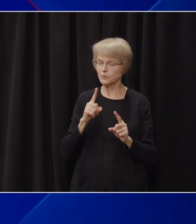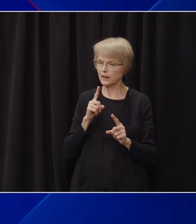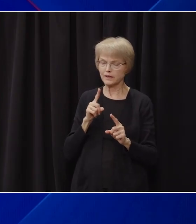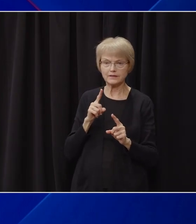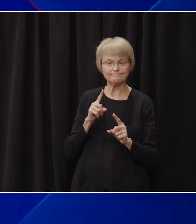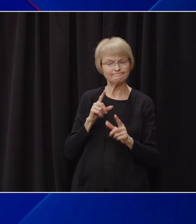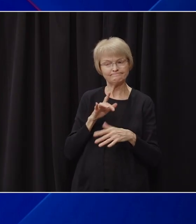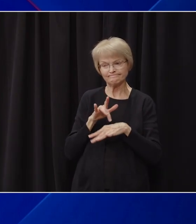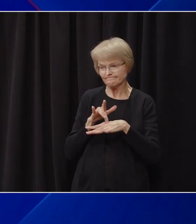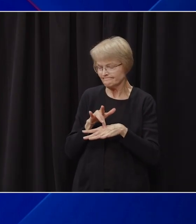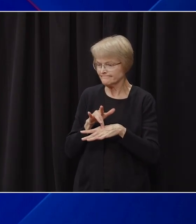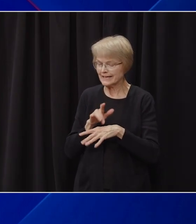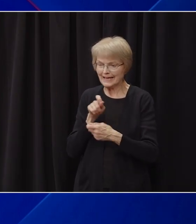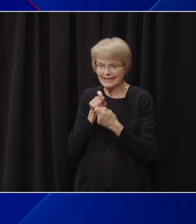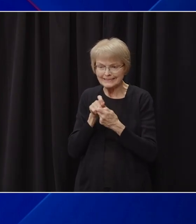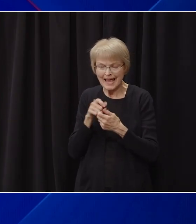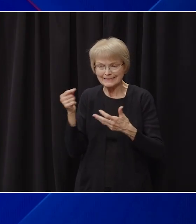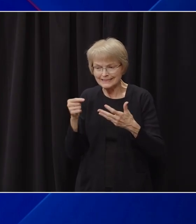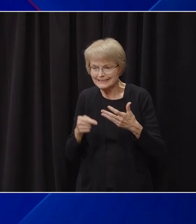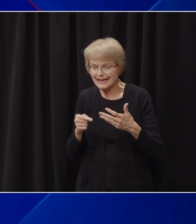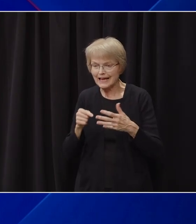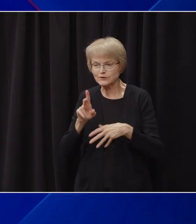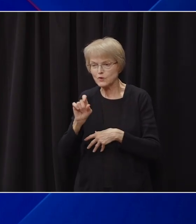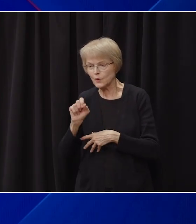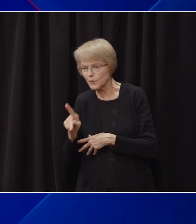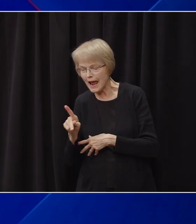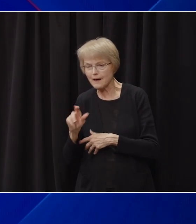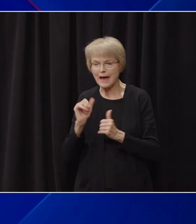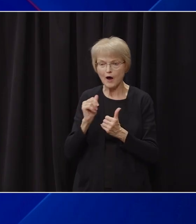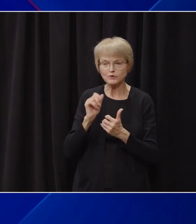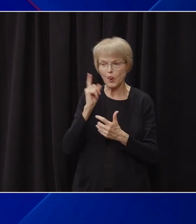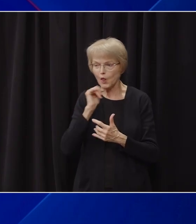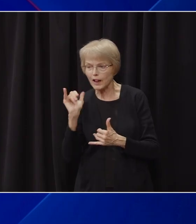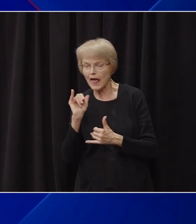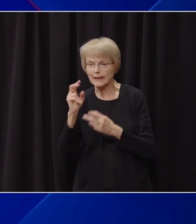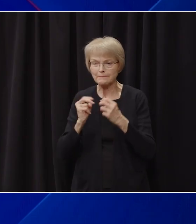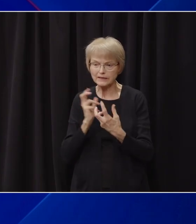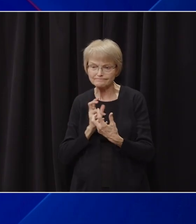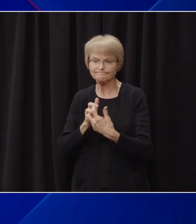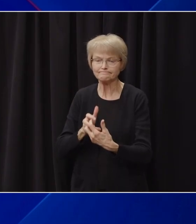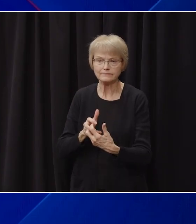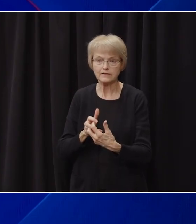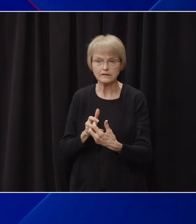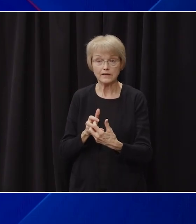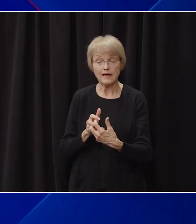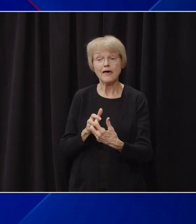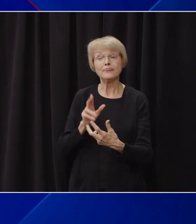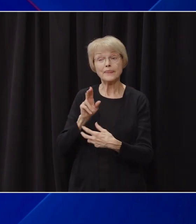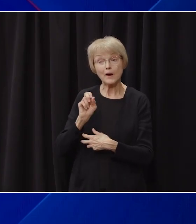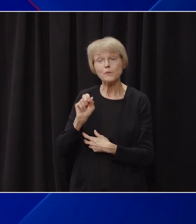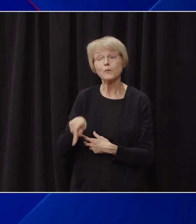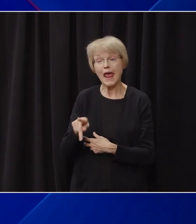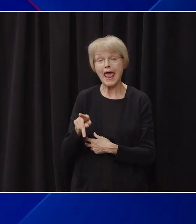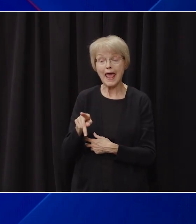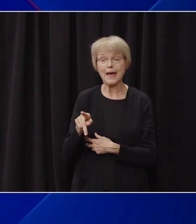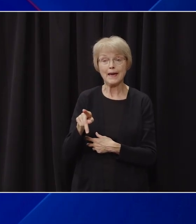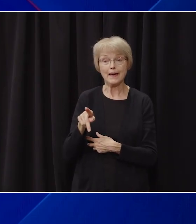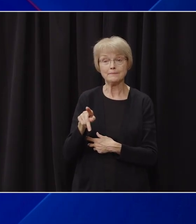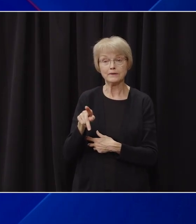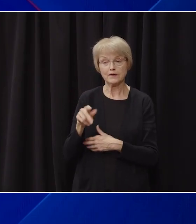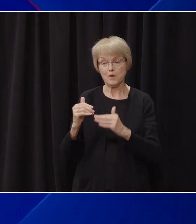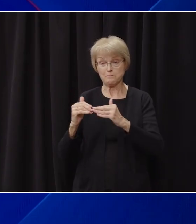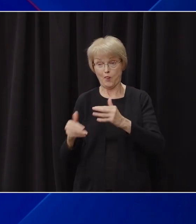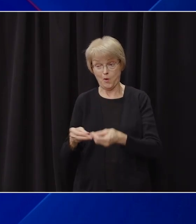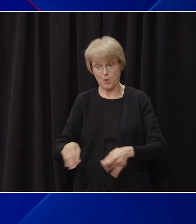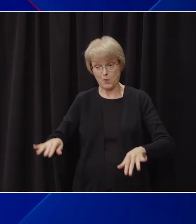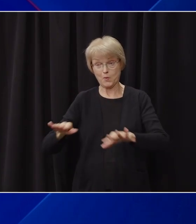exact details of the ramp, how to make it compatible with the building. It's actually reversible, so there's a cold joint below grade. This